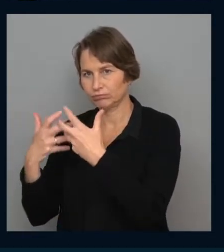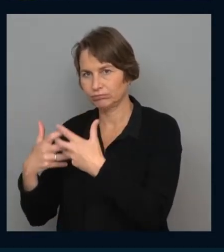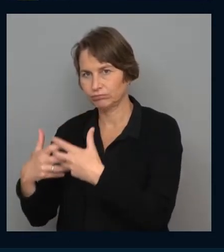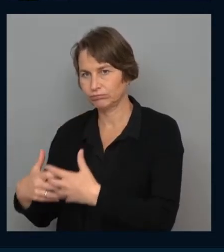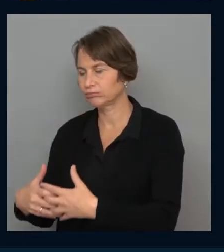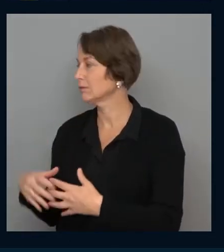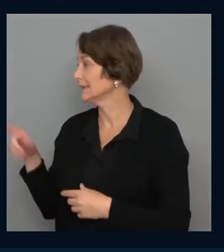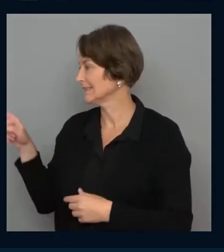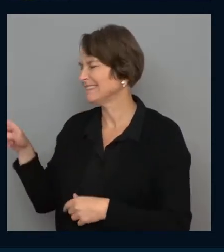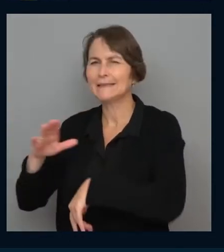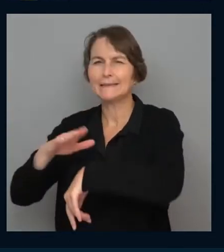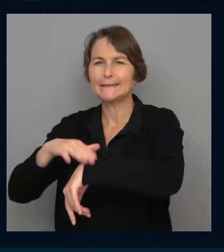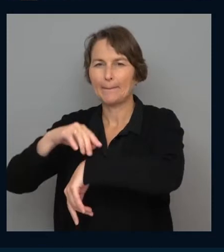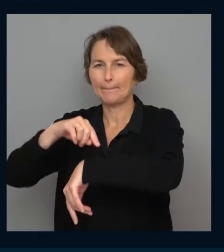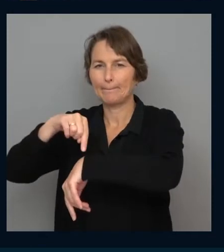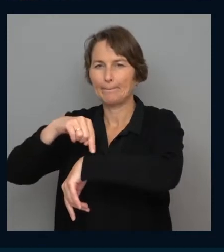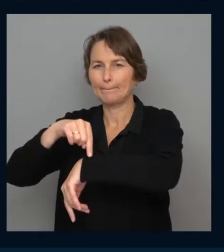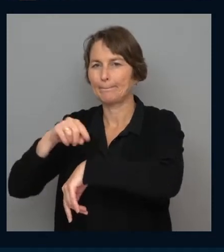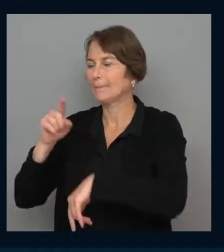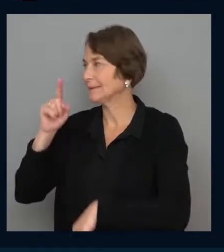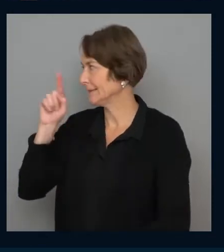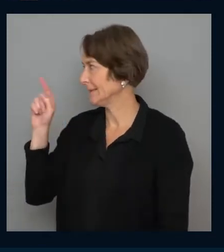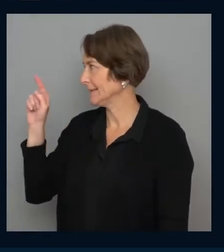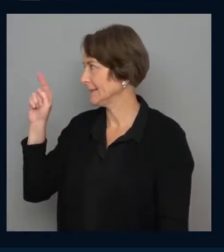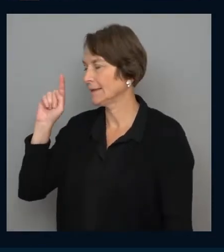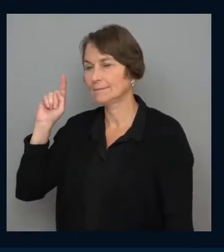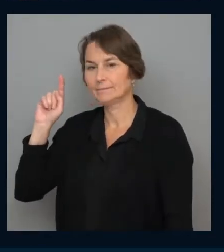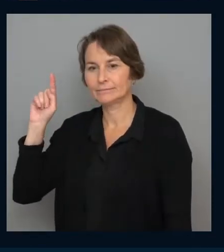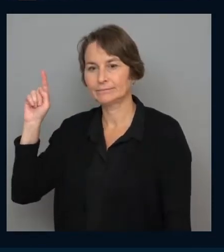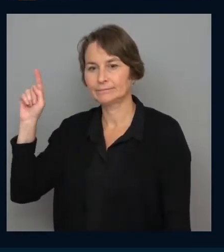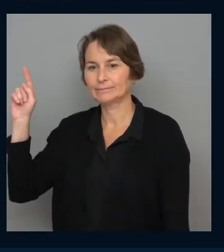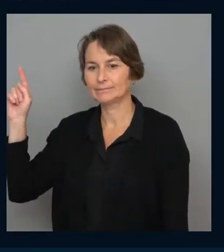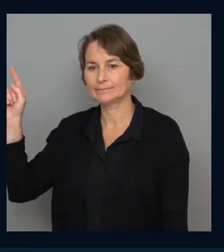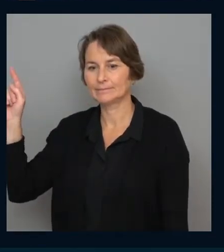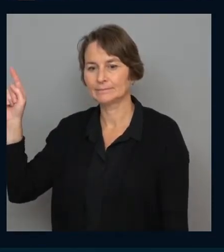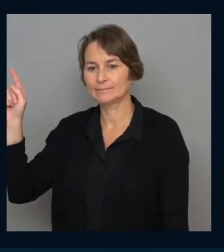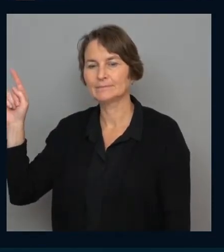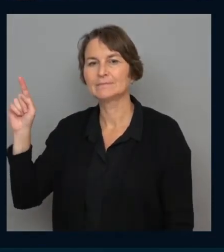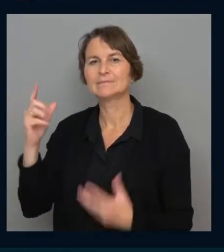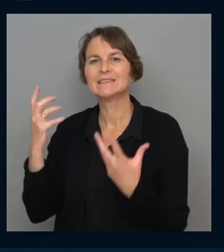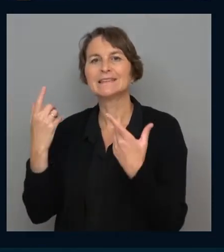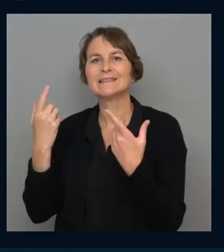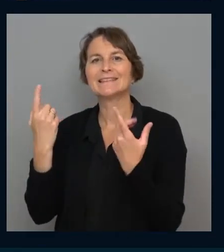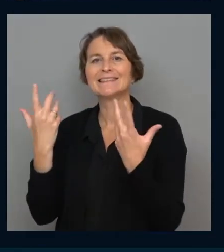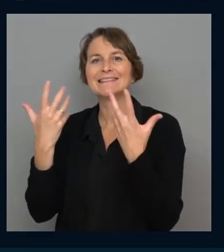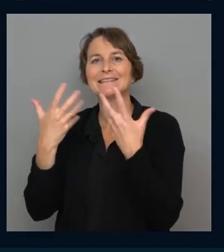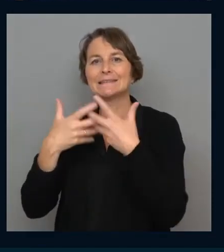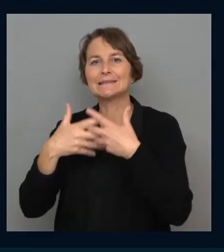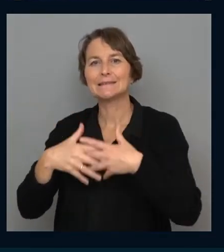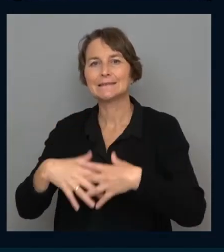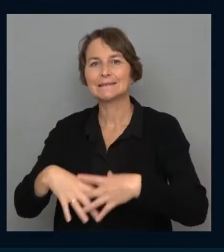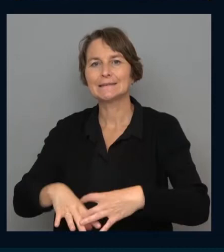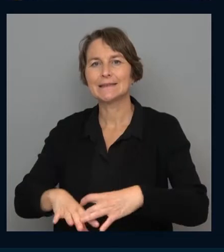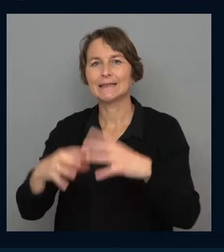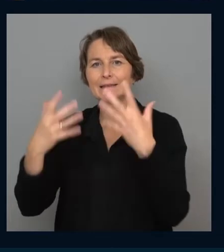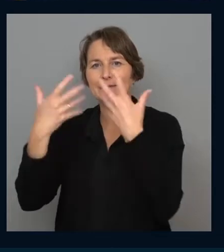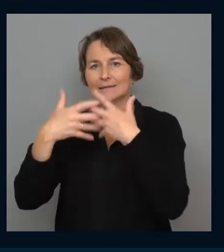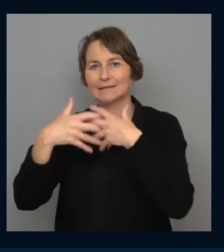timer. We can see the bar moving at the top. It's syncing across. And we can see that it's pushing some changes to my